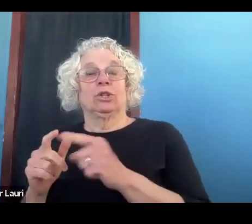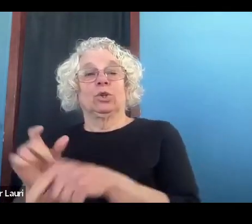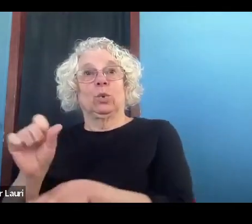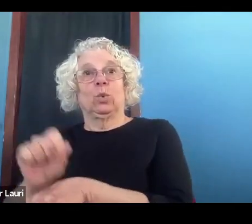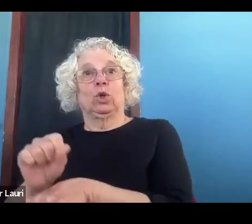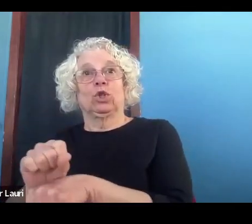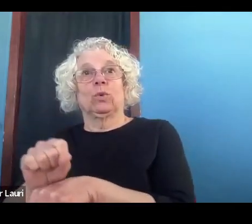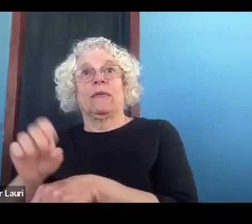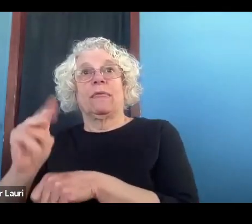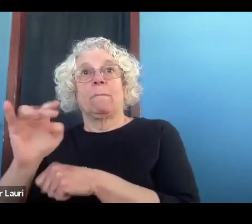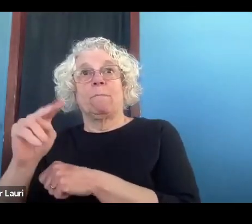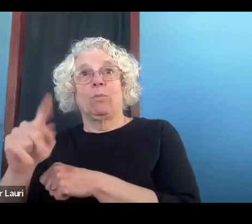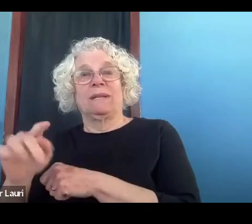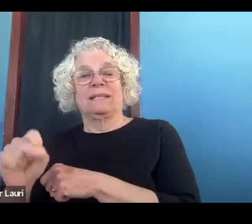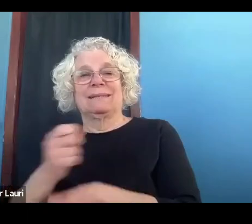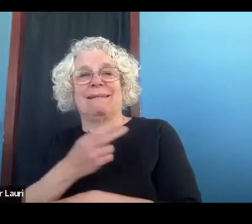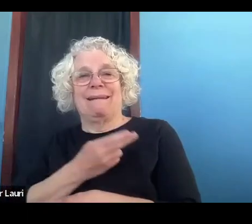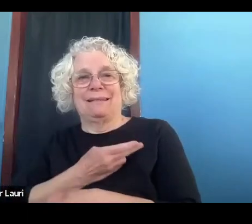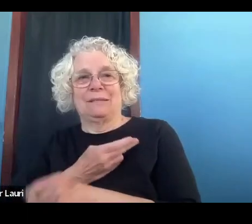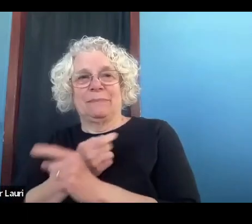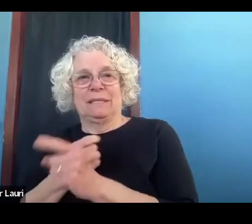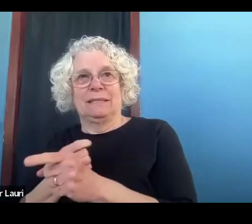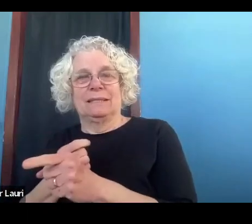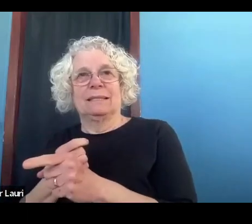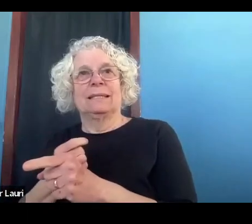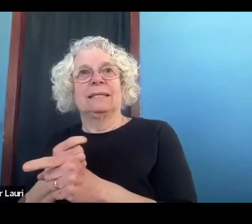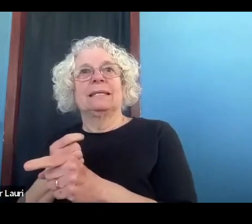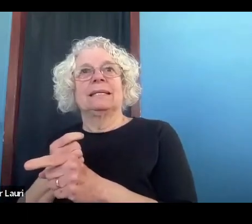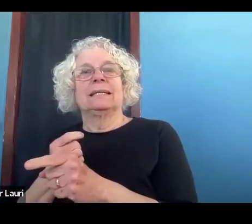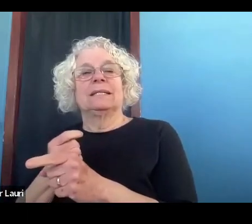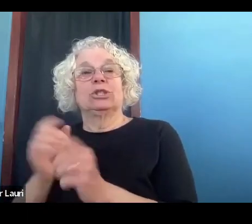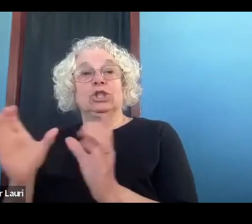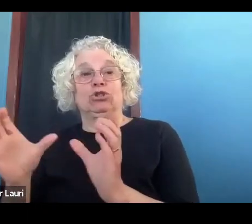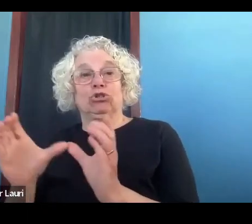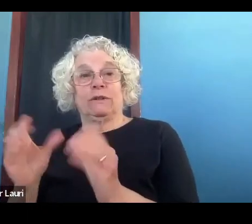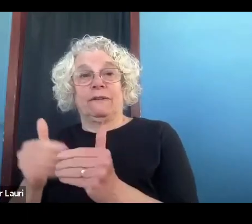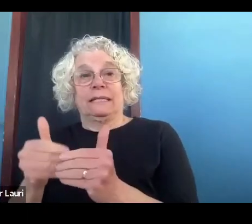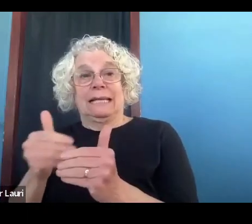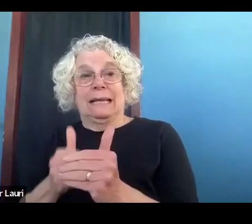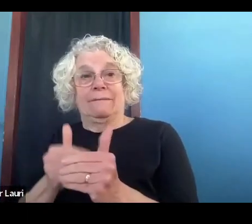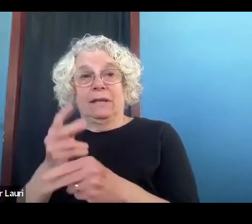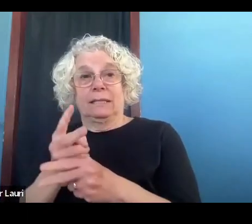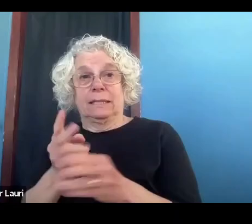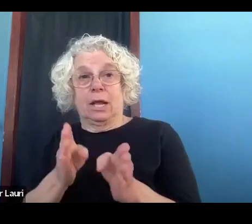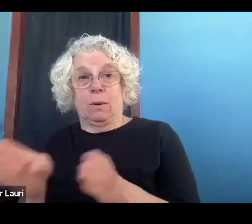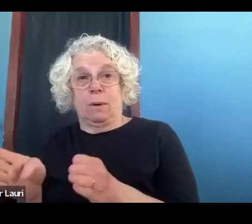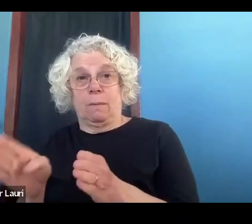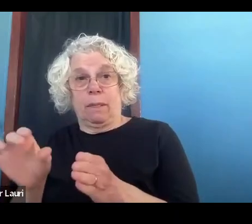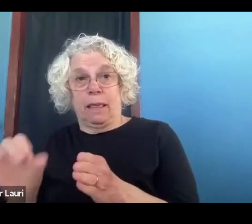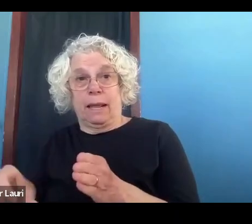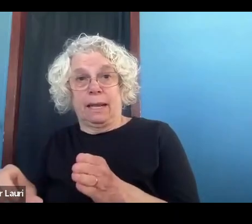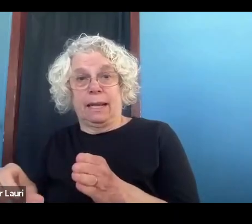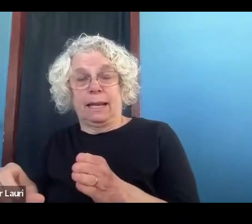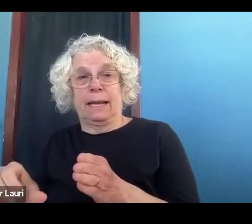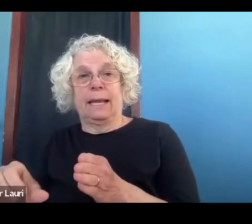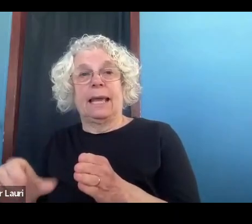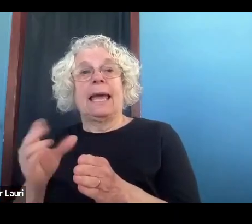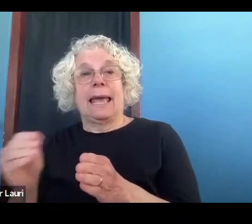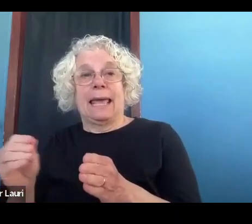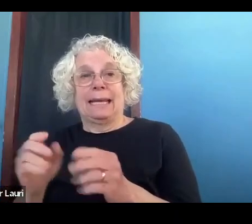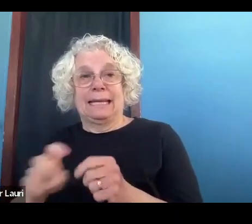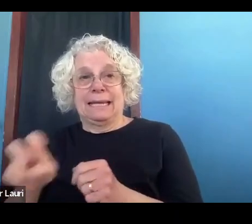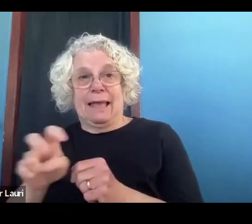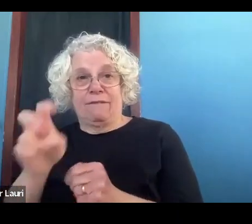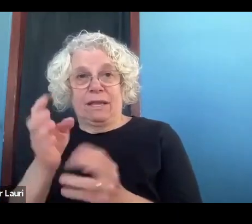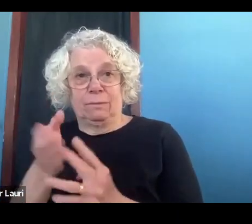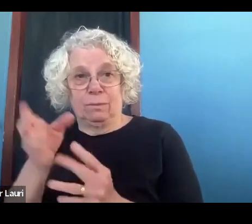Hospice. She is certified in advanced care planning and pulse navigator. Rachel holds a